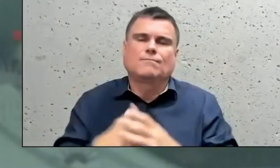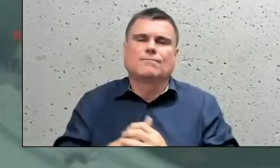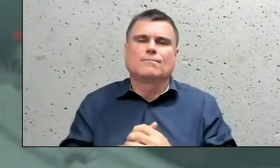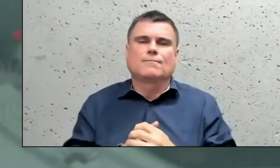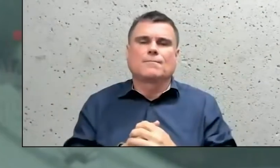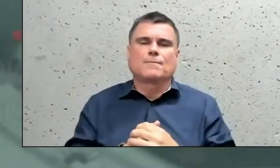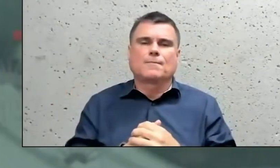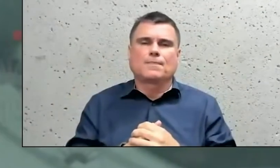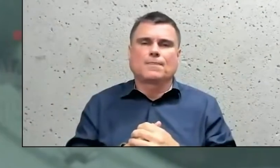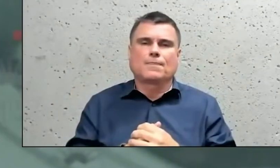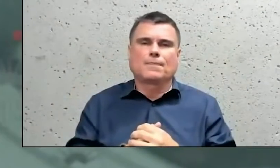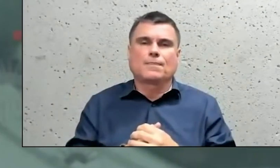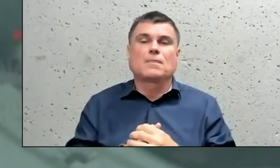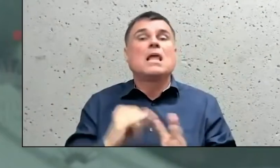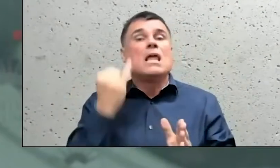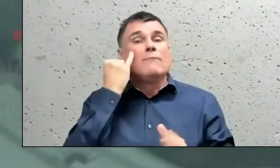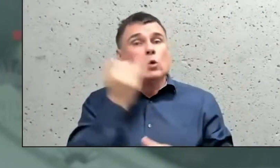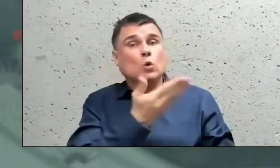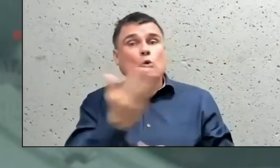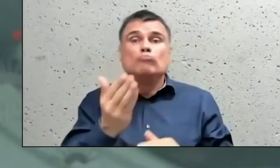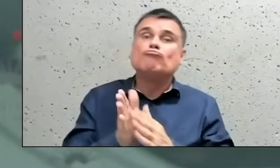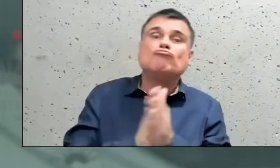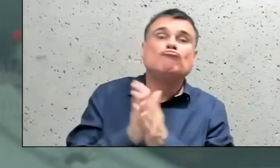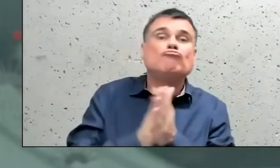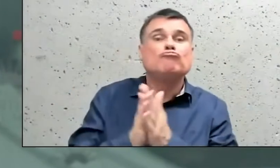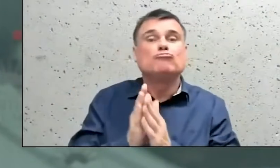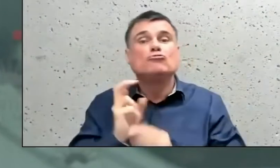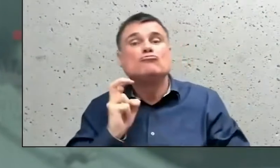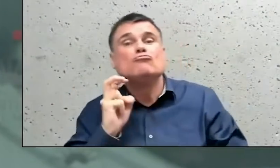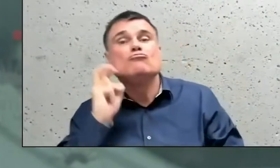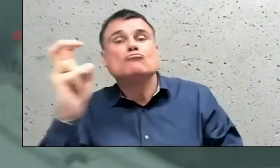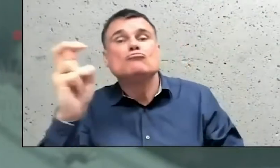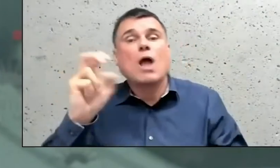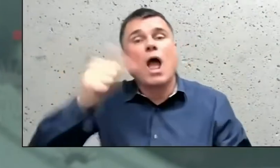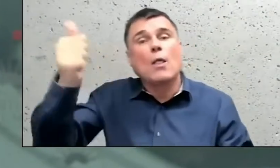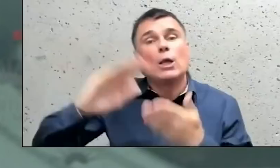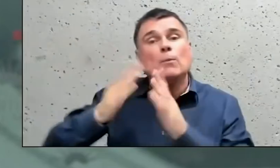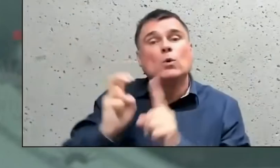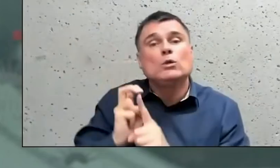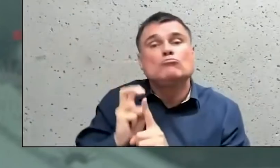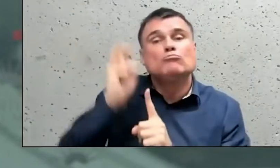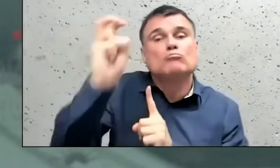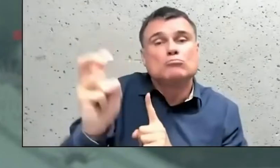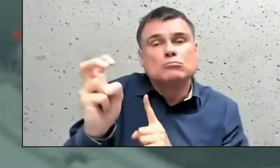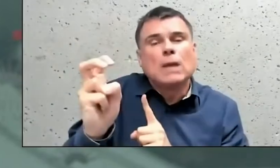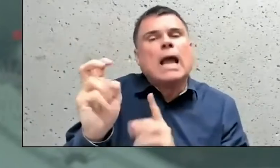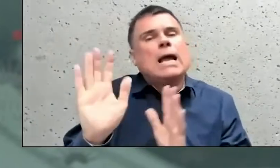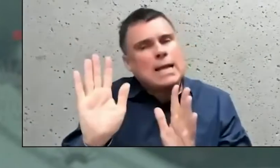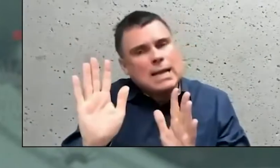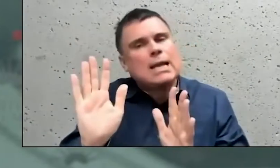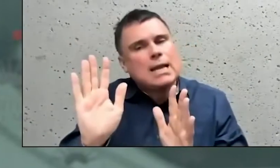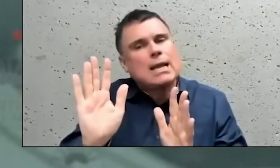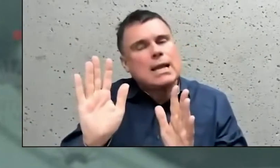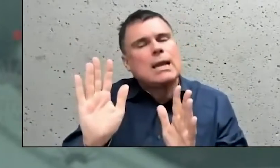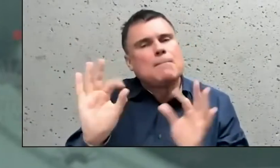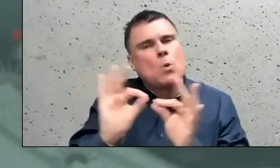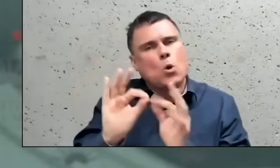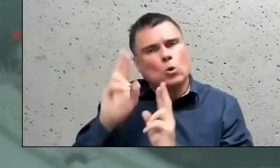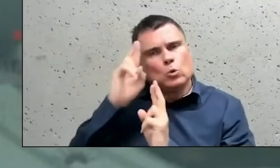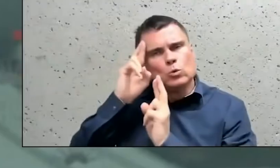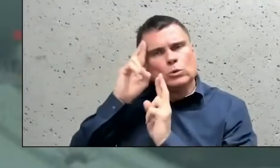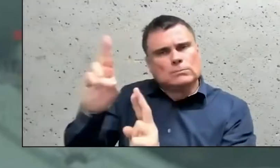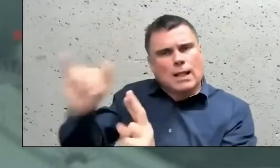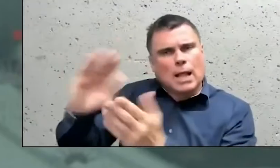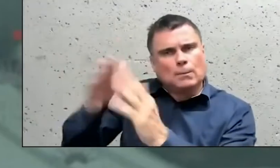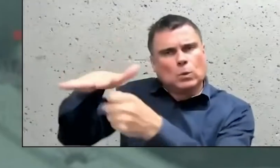day trip, for exercise, a holiday getaway, we need you to be a respectful traveler. We know how to do